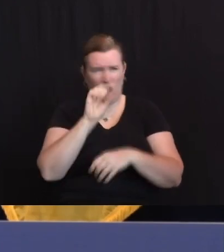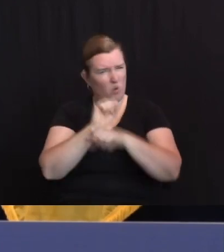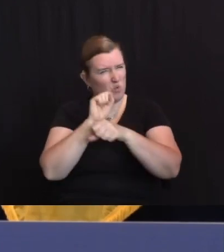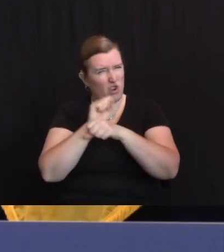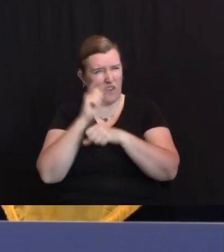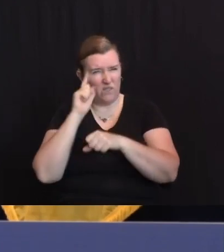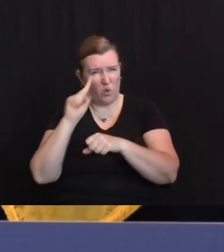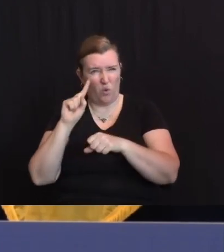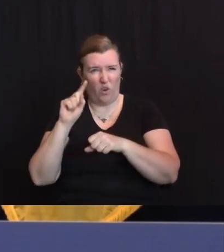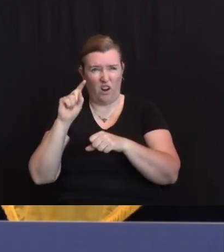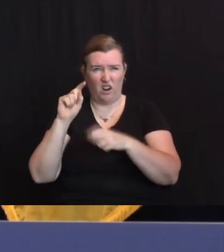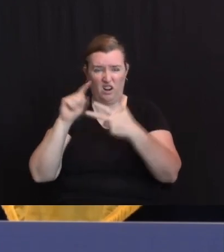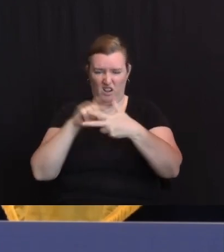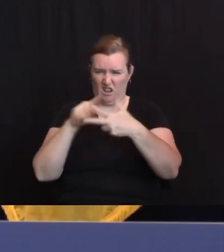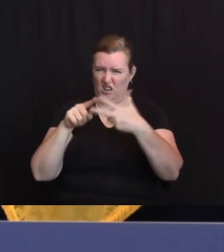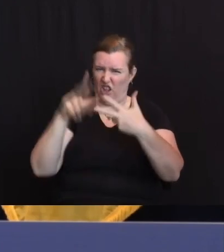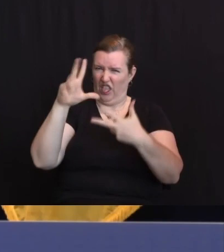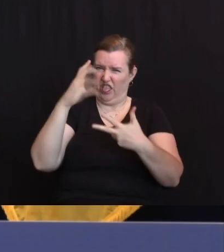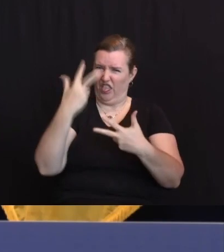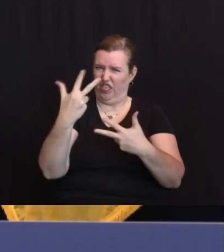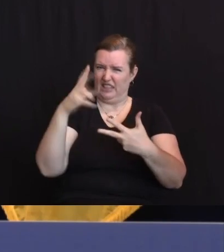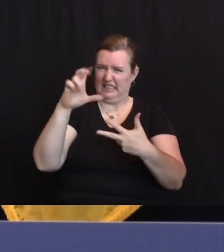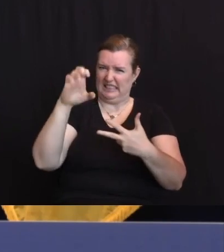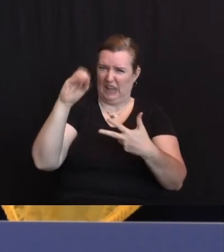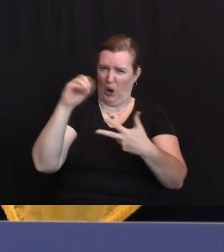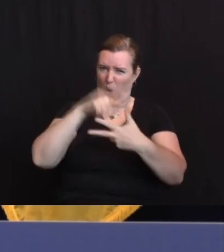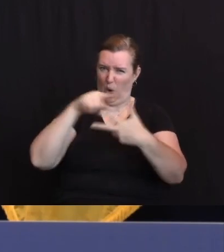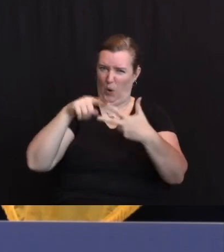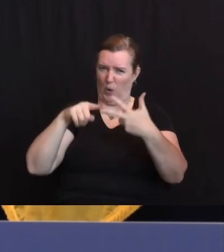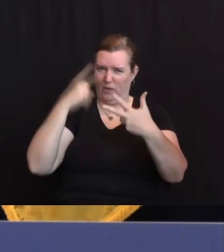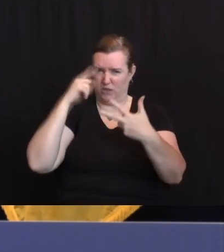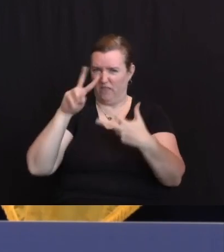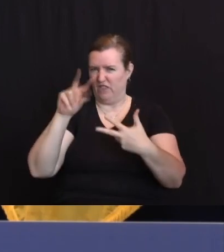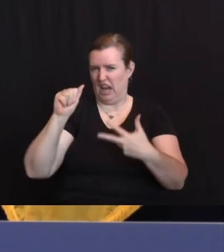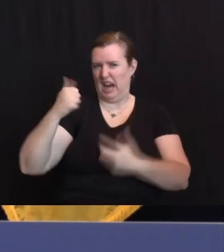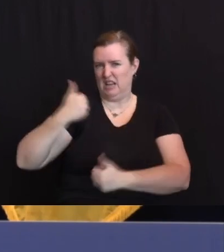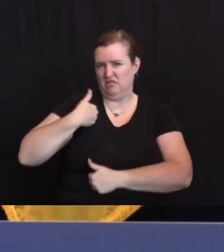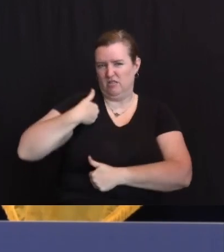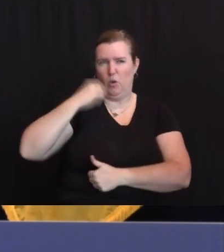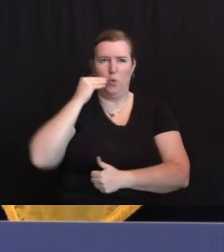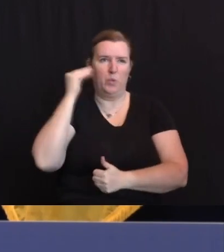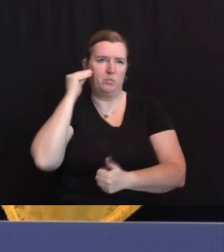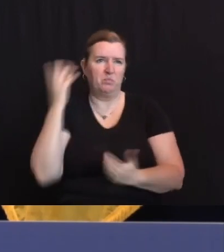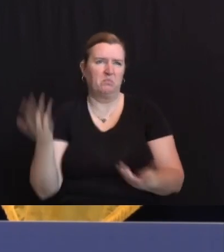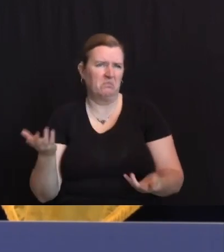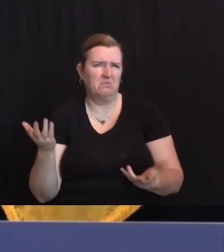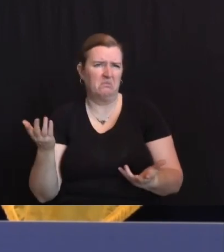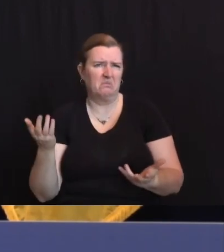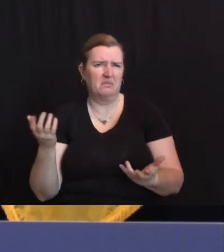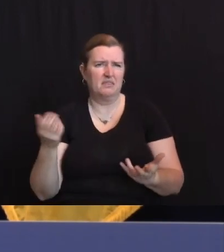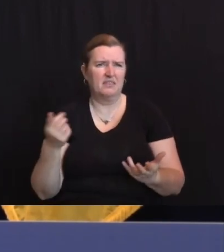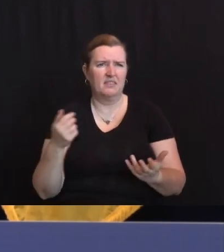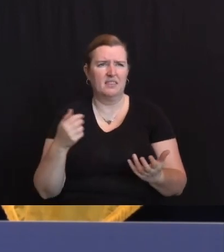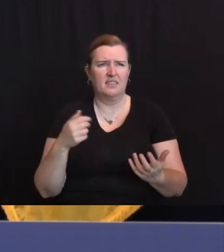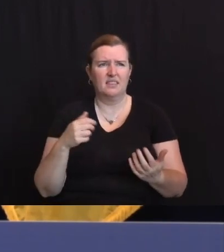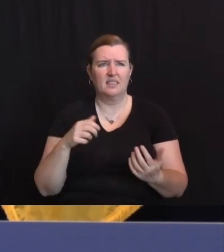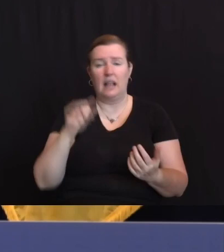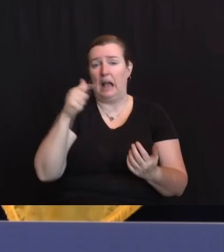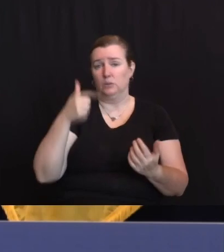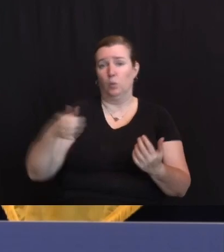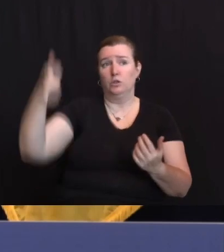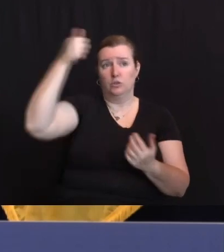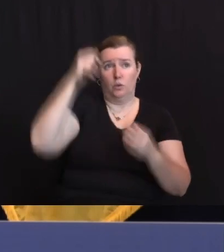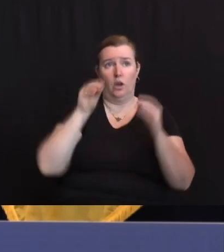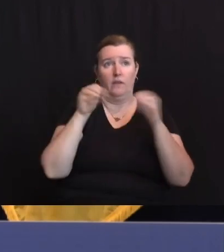question, if you could give us an update on the Attorney General's investigation into long-term care facilities. You yourself have said before that you believe